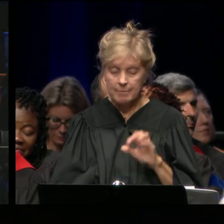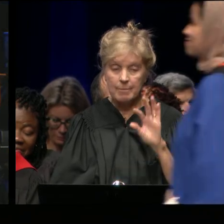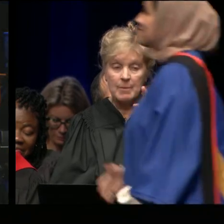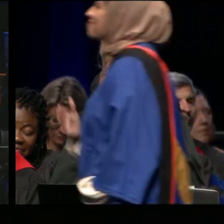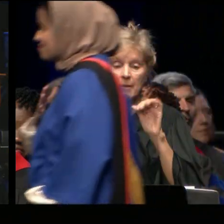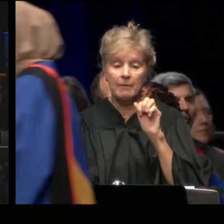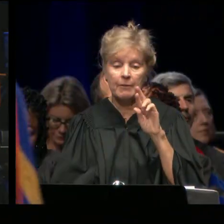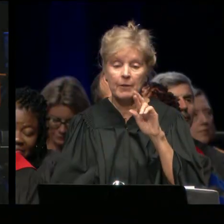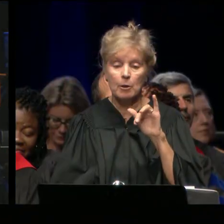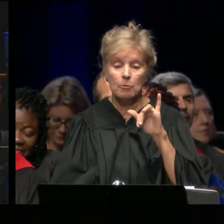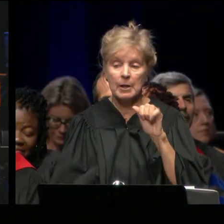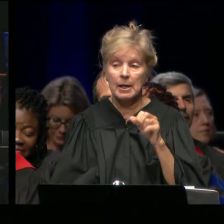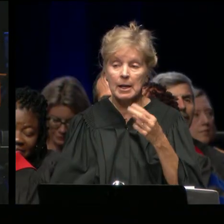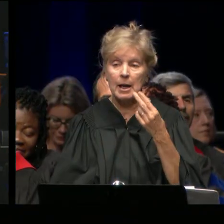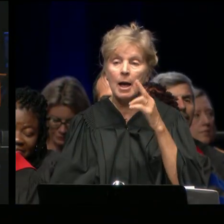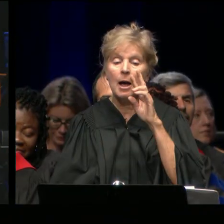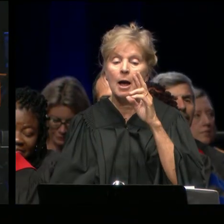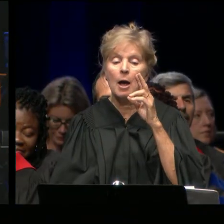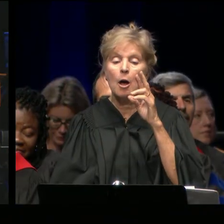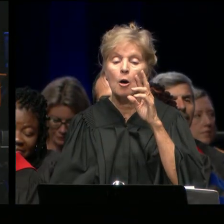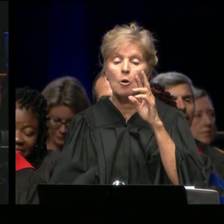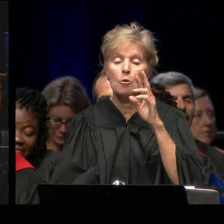Faria Rahman.